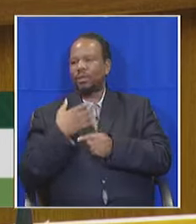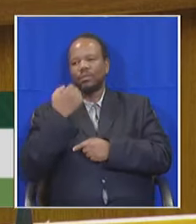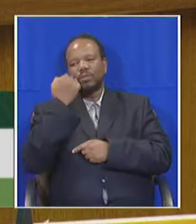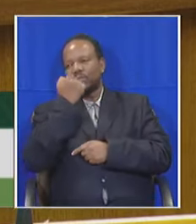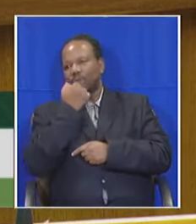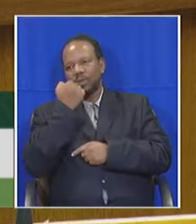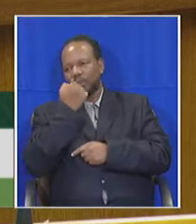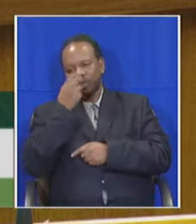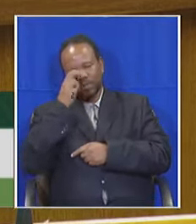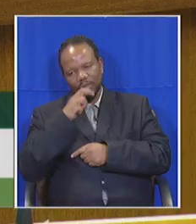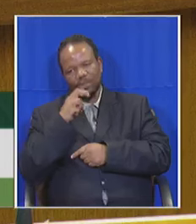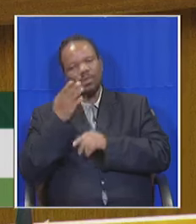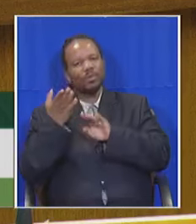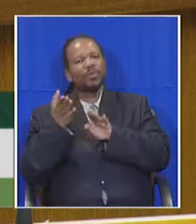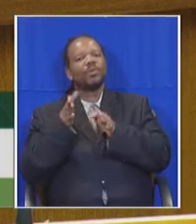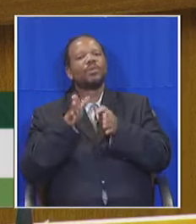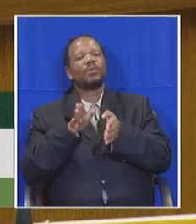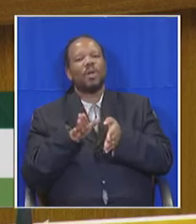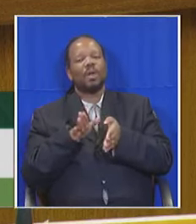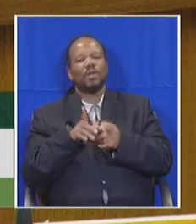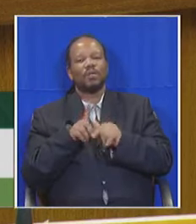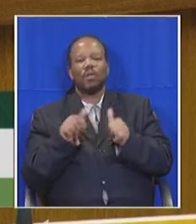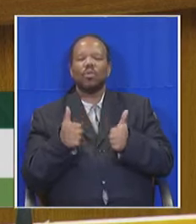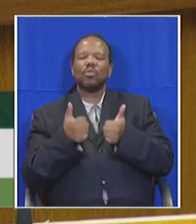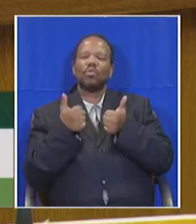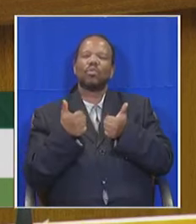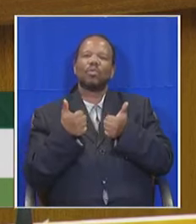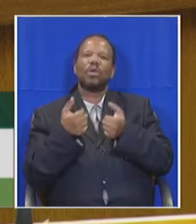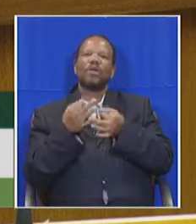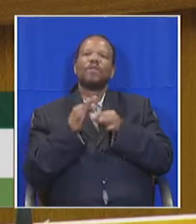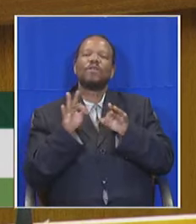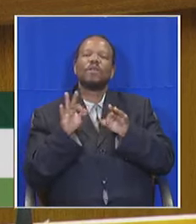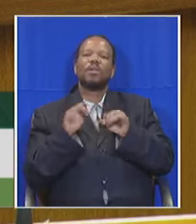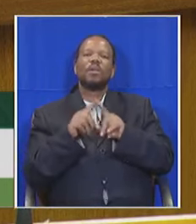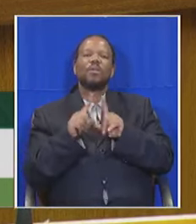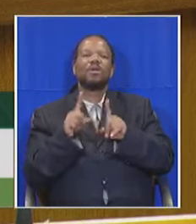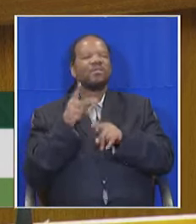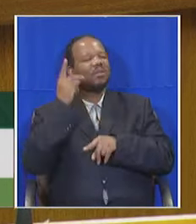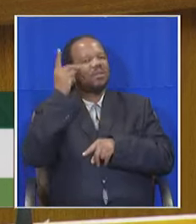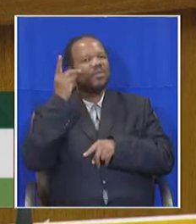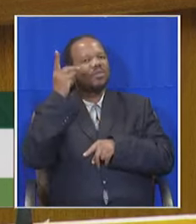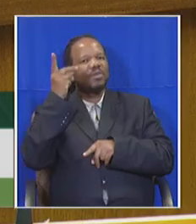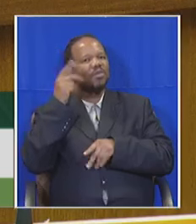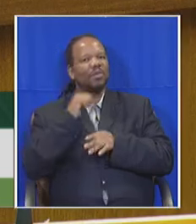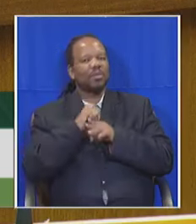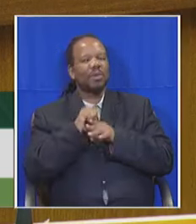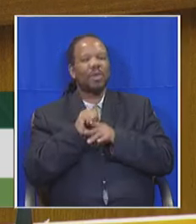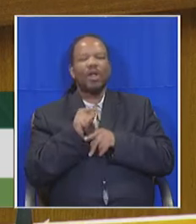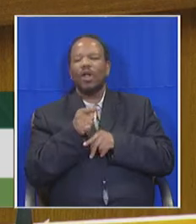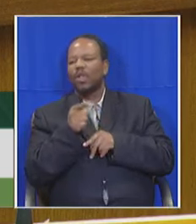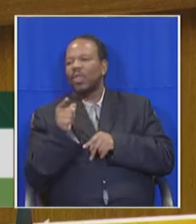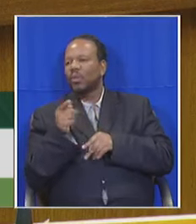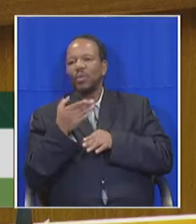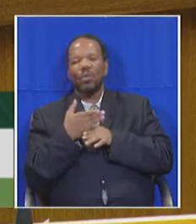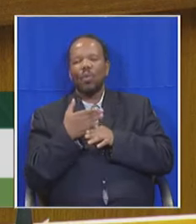sacrificed their lives for free quality education and yet is still a pipe dream. And those who are not employed and watching